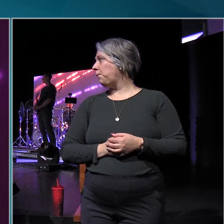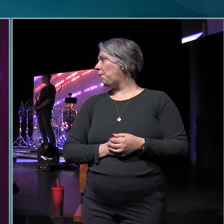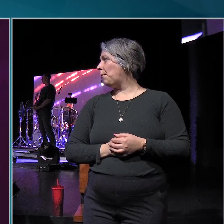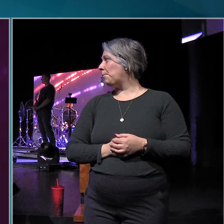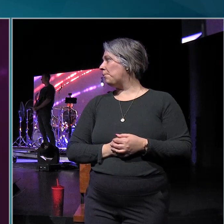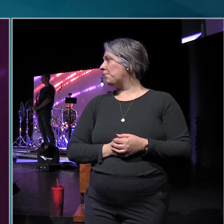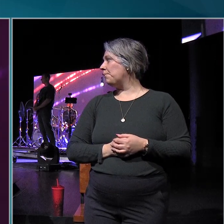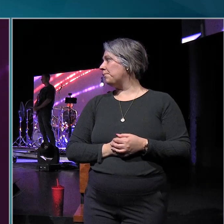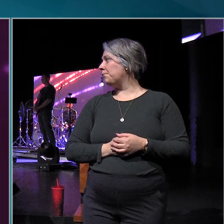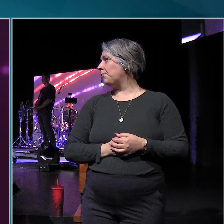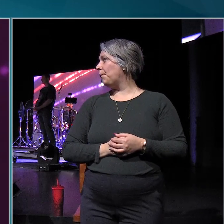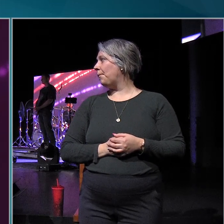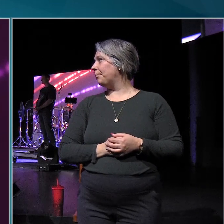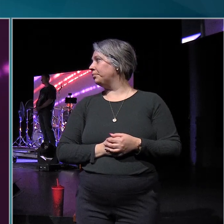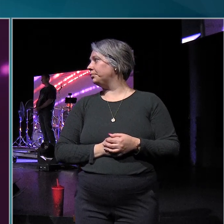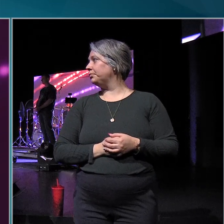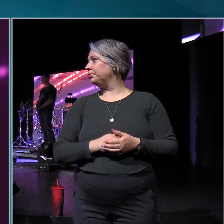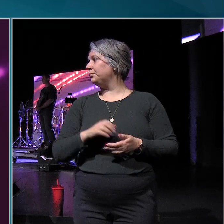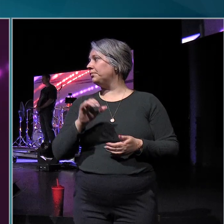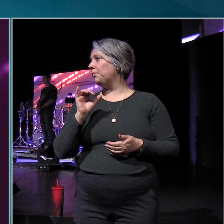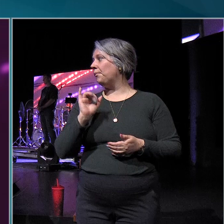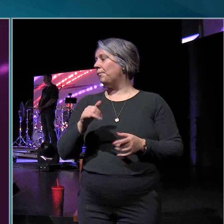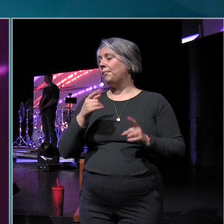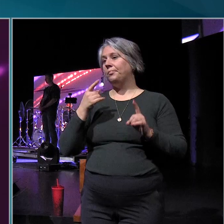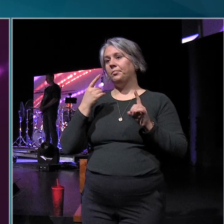All right, guys, that's what church is.